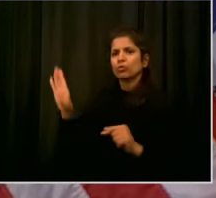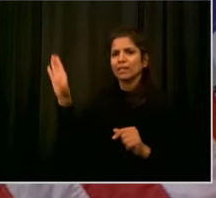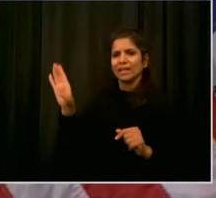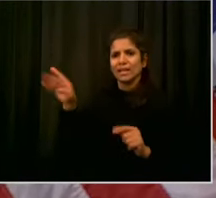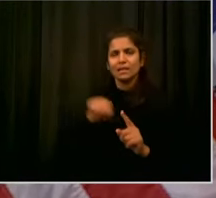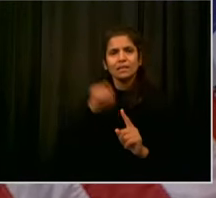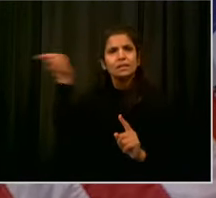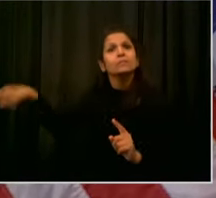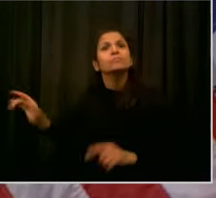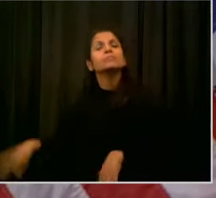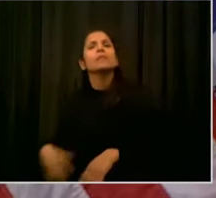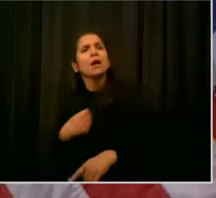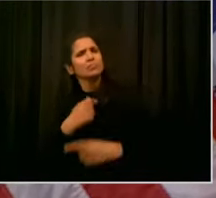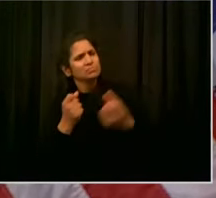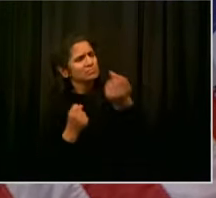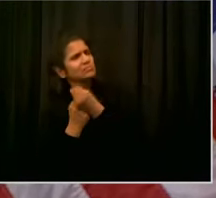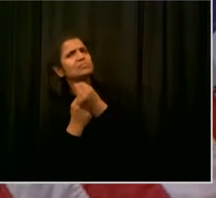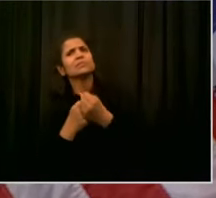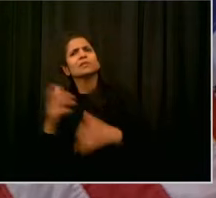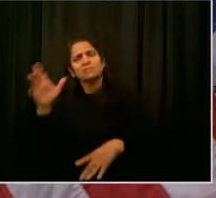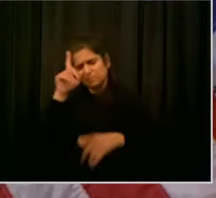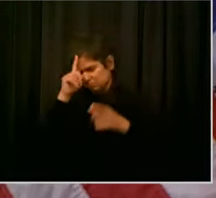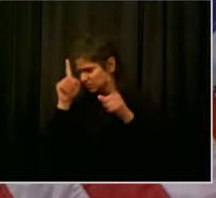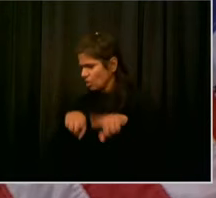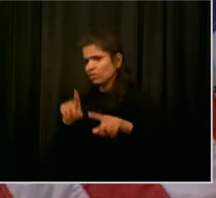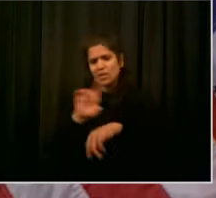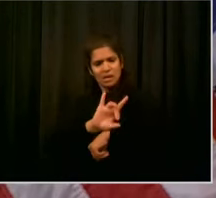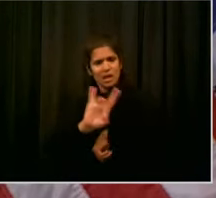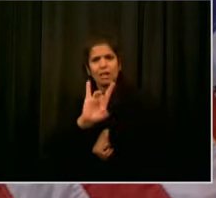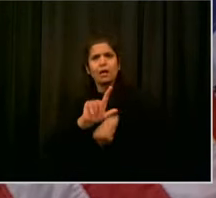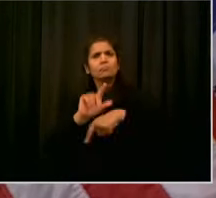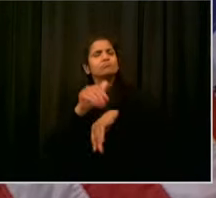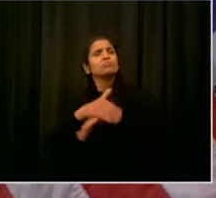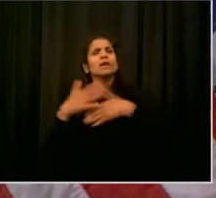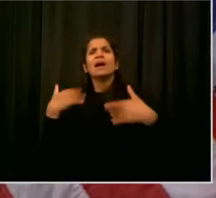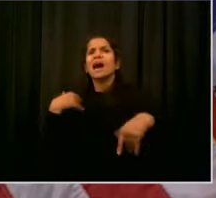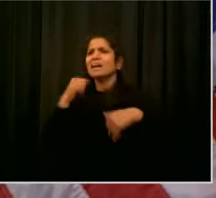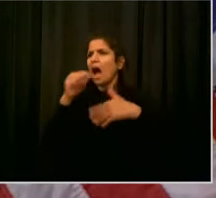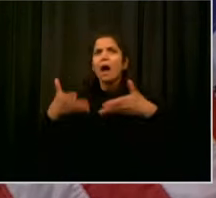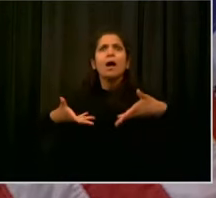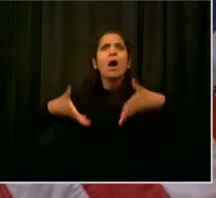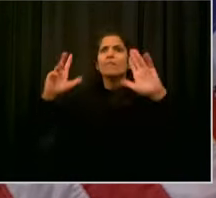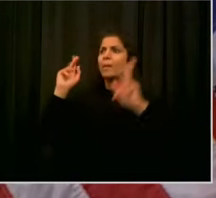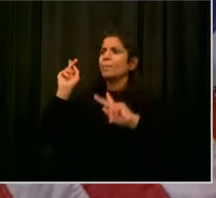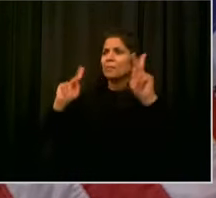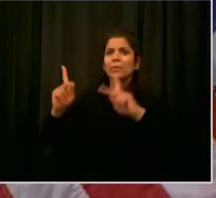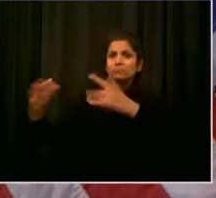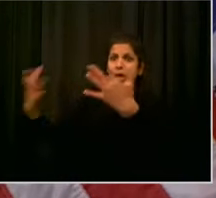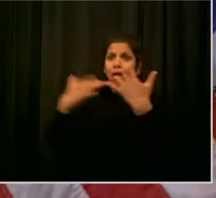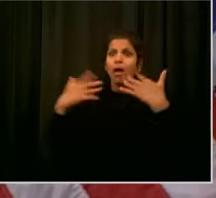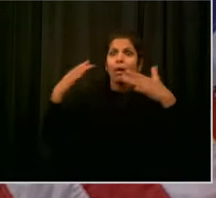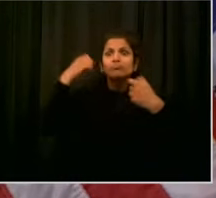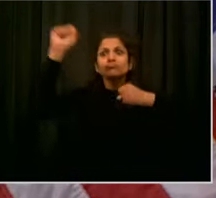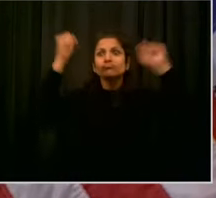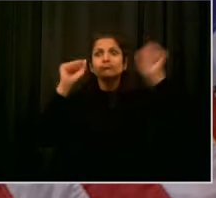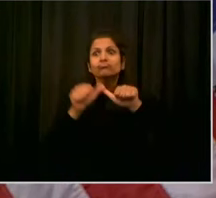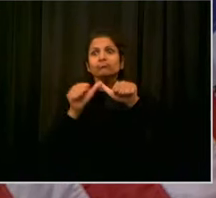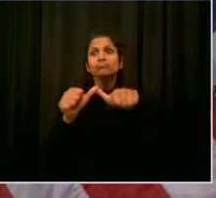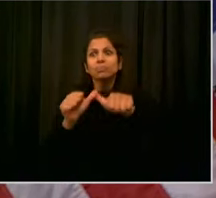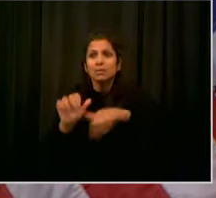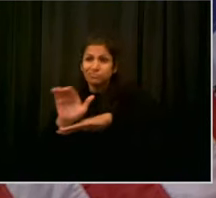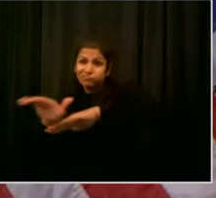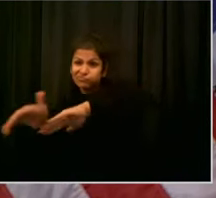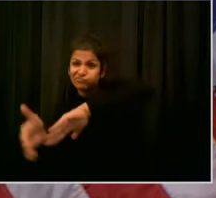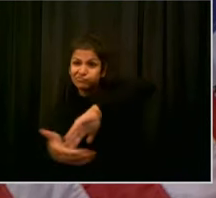since Sunday, more dialogue between police leaders and protesters, much more like what we've seen historically